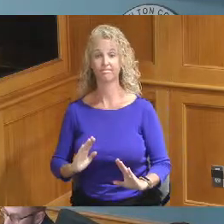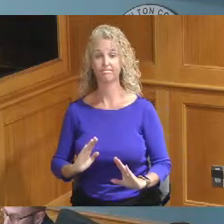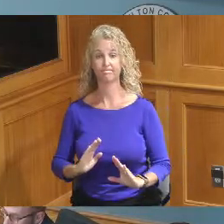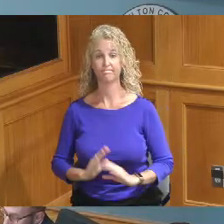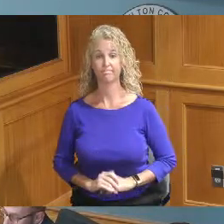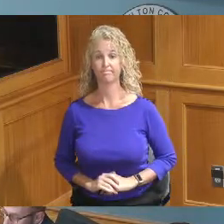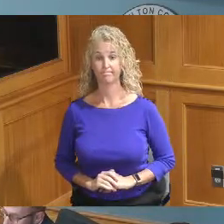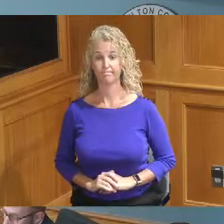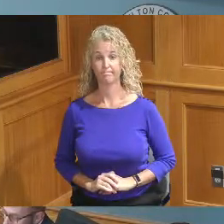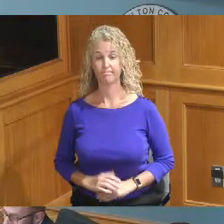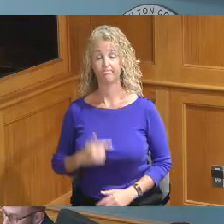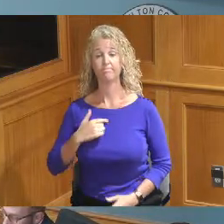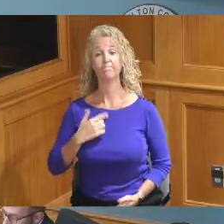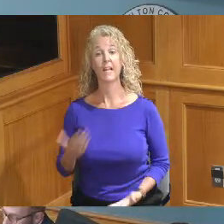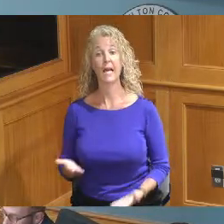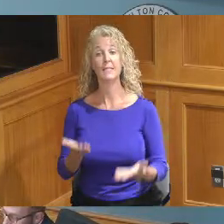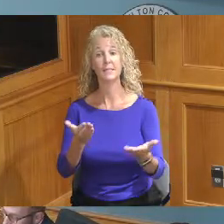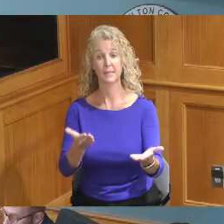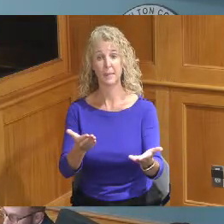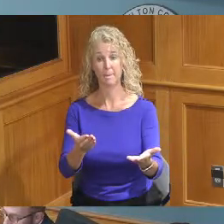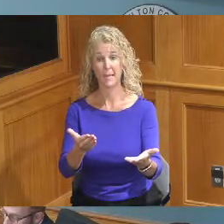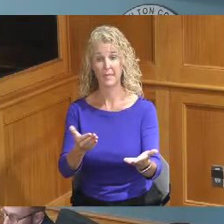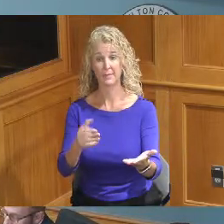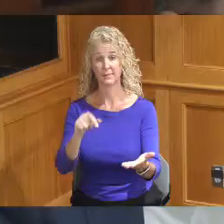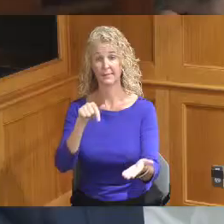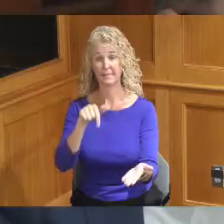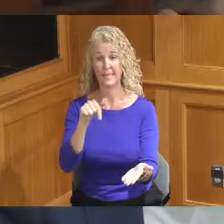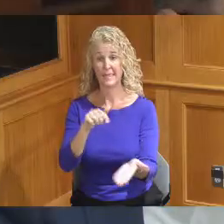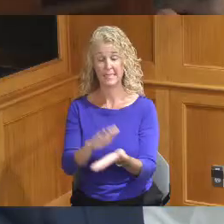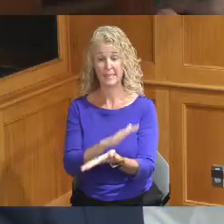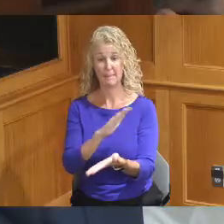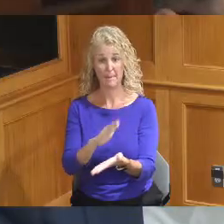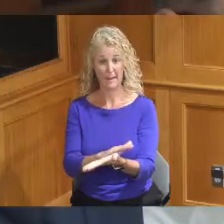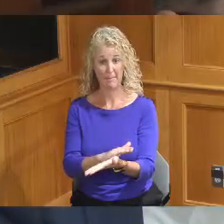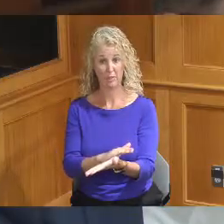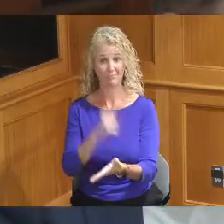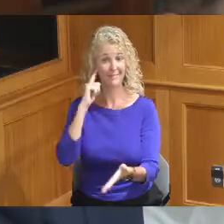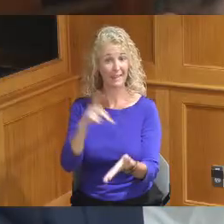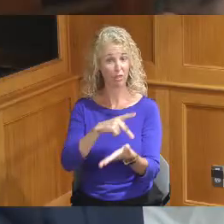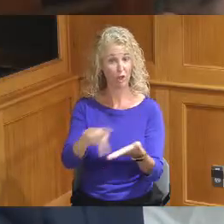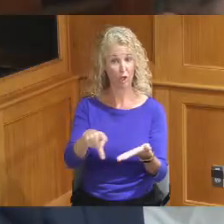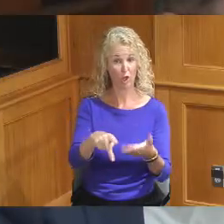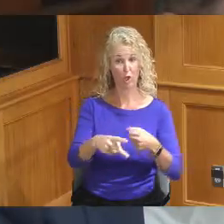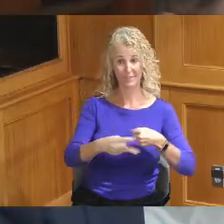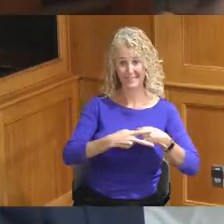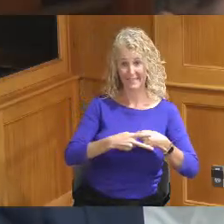I'd like to submit this for the record of the clerk. Thank you. Thank